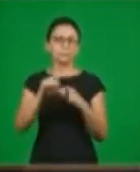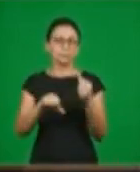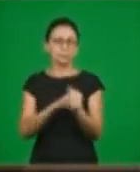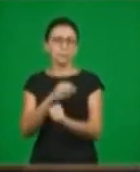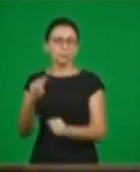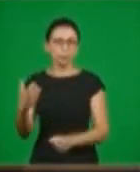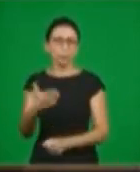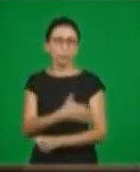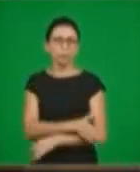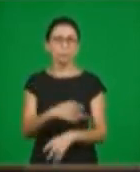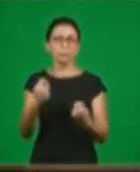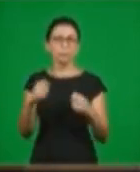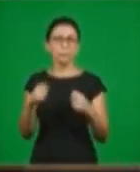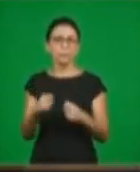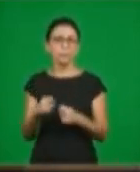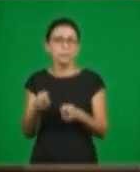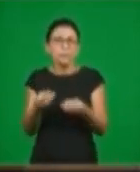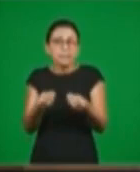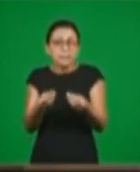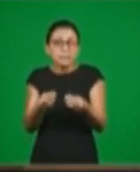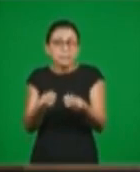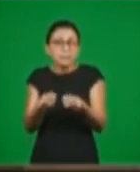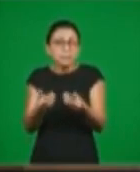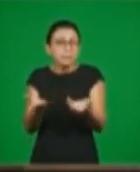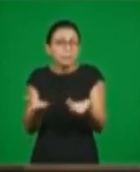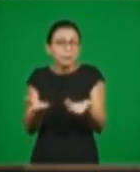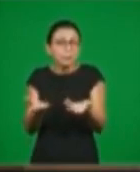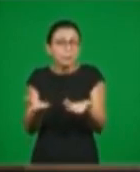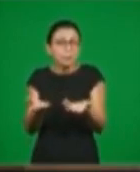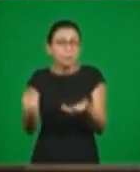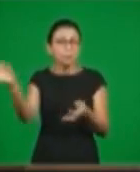whoever is not listening to the sound of the trumpet,